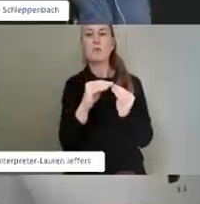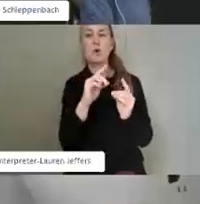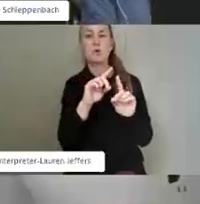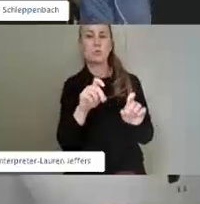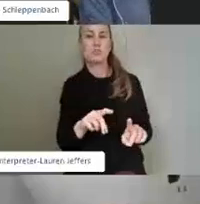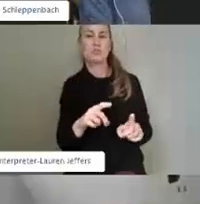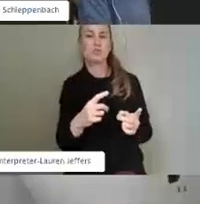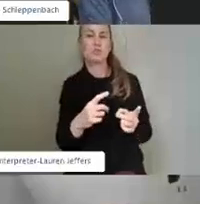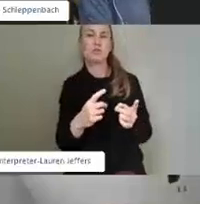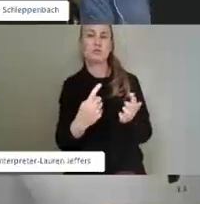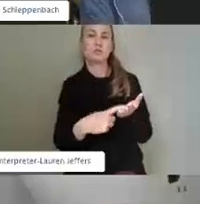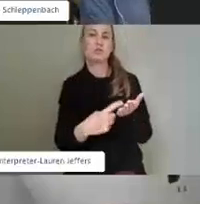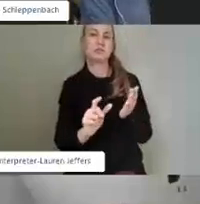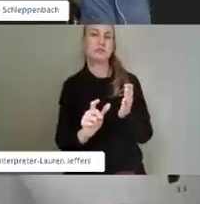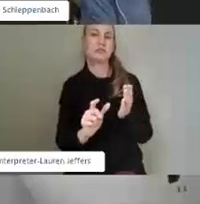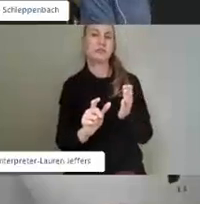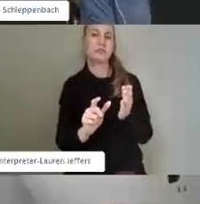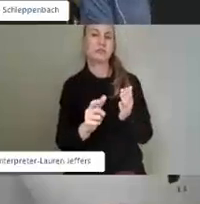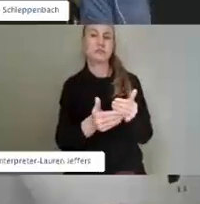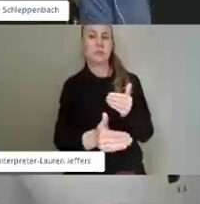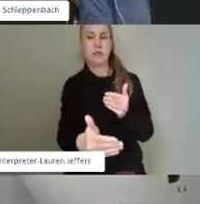there. So,